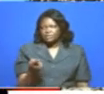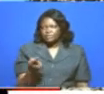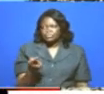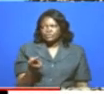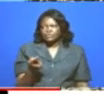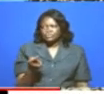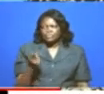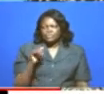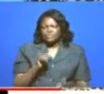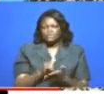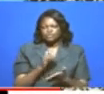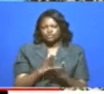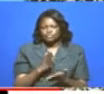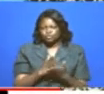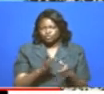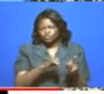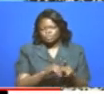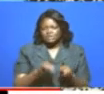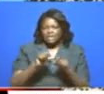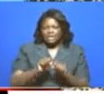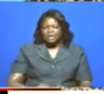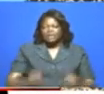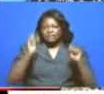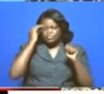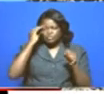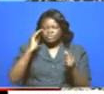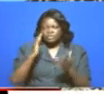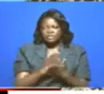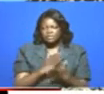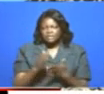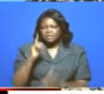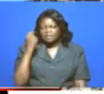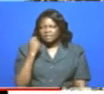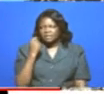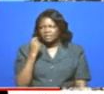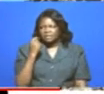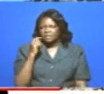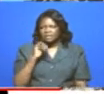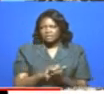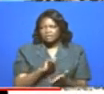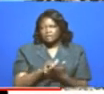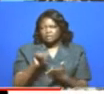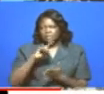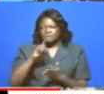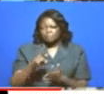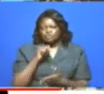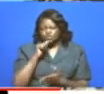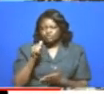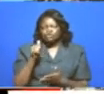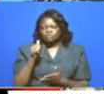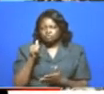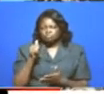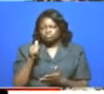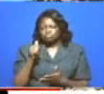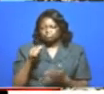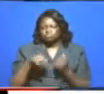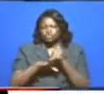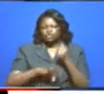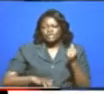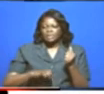assurance as the head of the education sector in this country that the examination has not leaked, take it to the